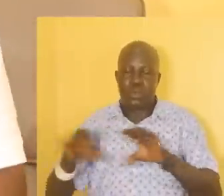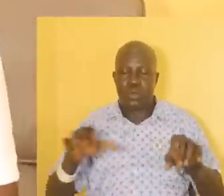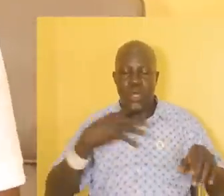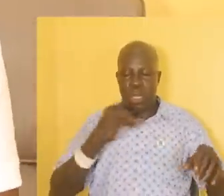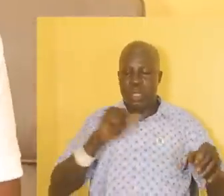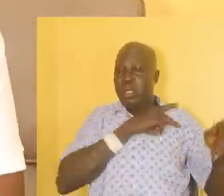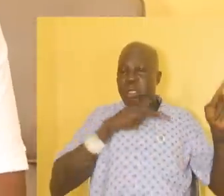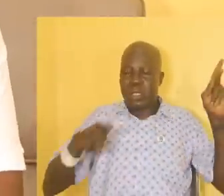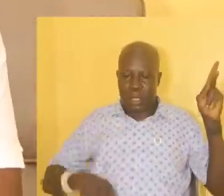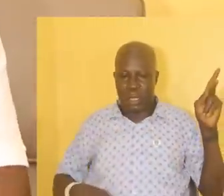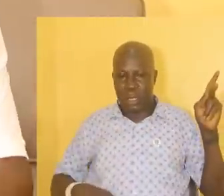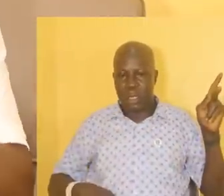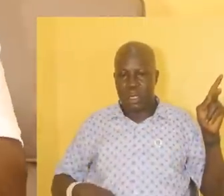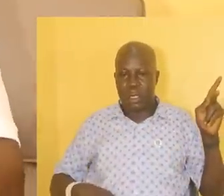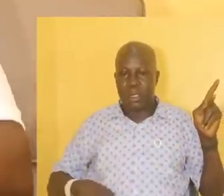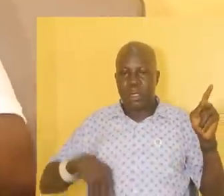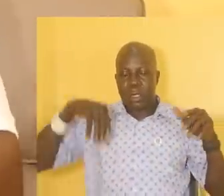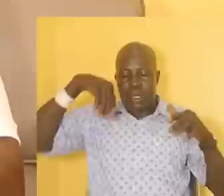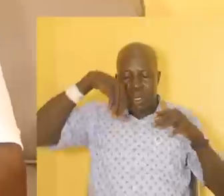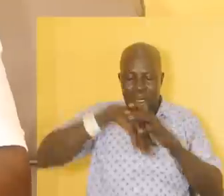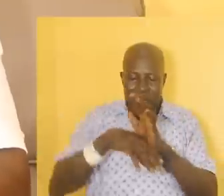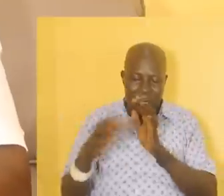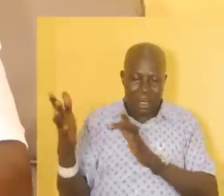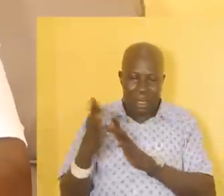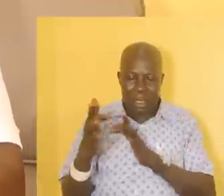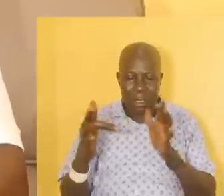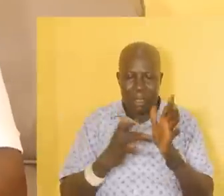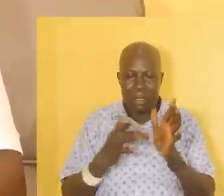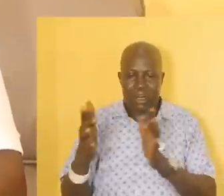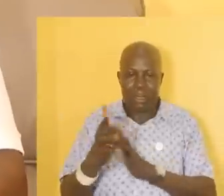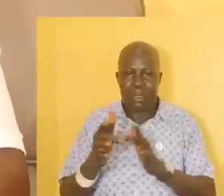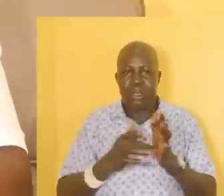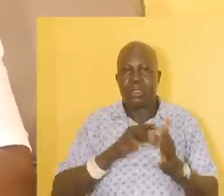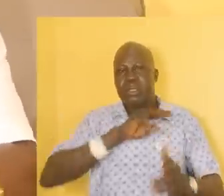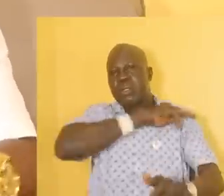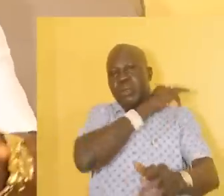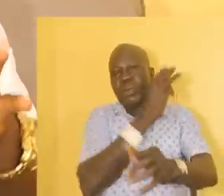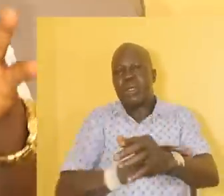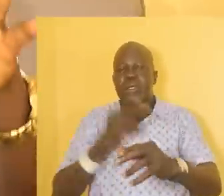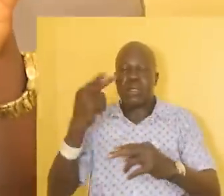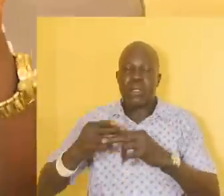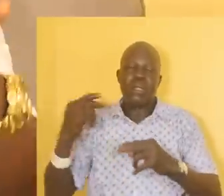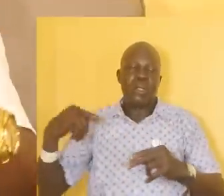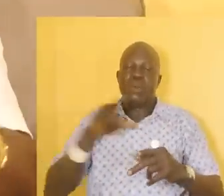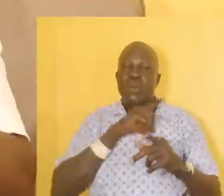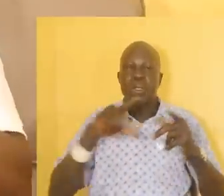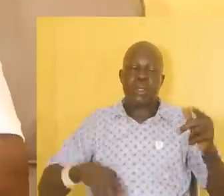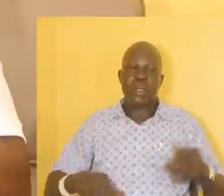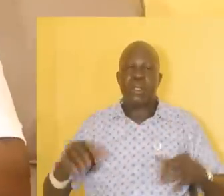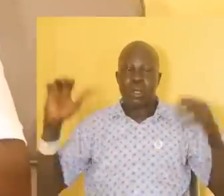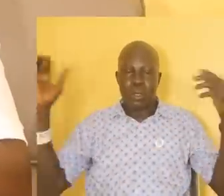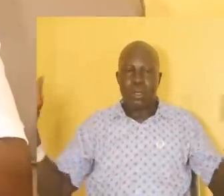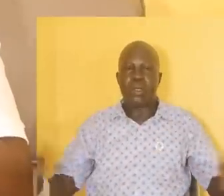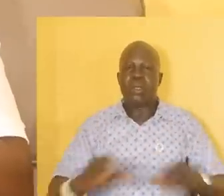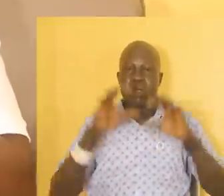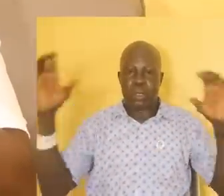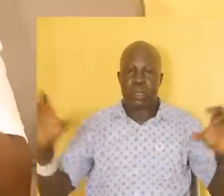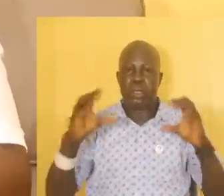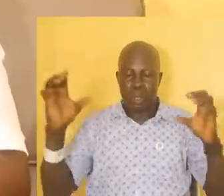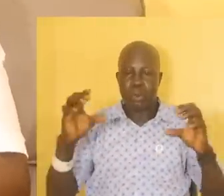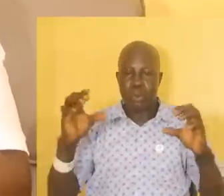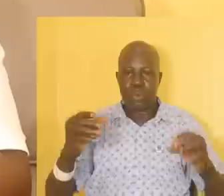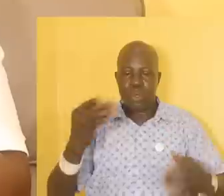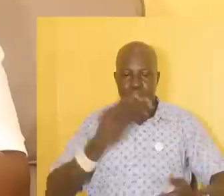Amen. You reign as a king. Yesu, Oluwa. Amen. In Jesus' name. day, my God. Us, the brother celebrants,